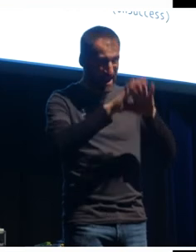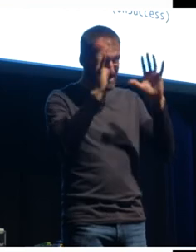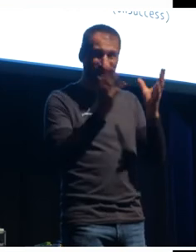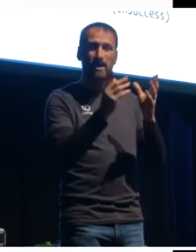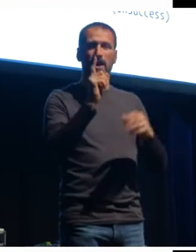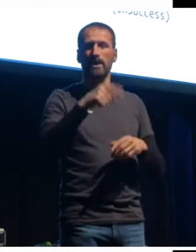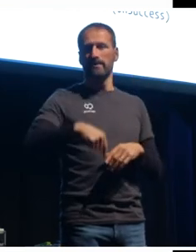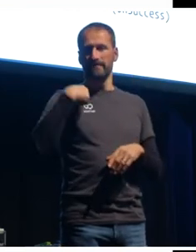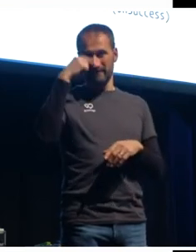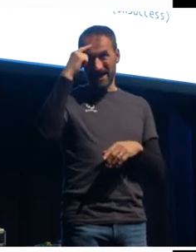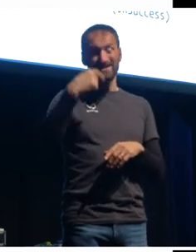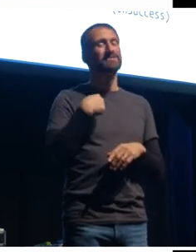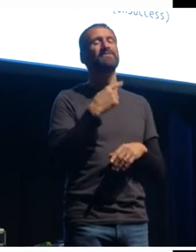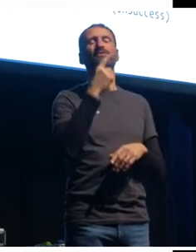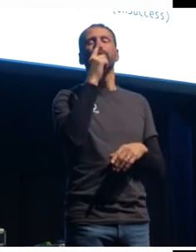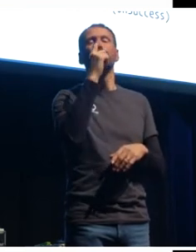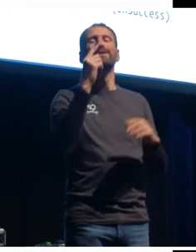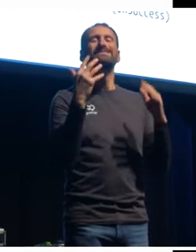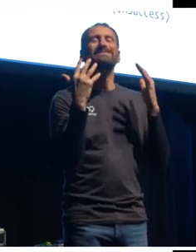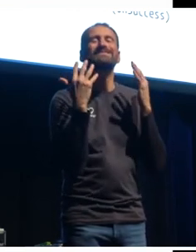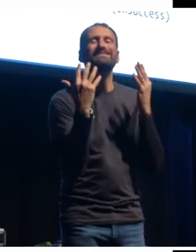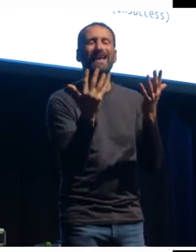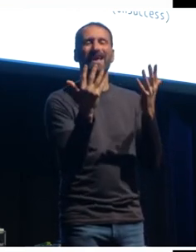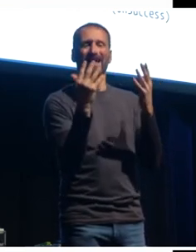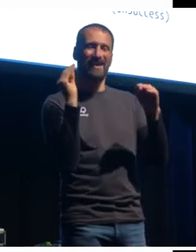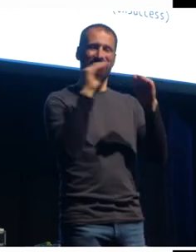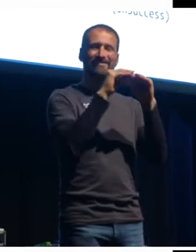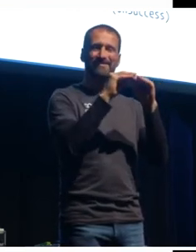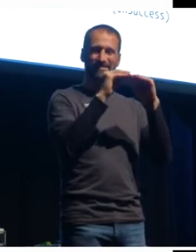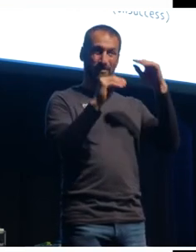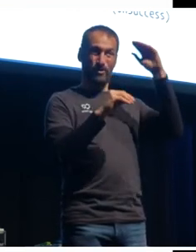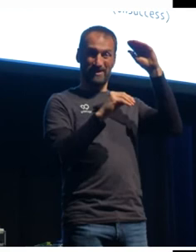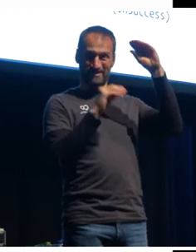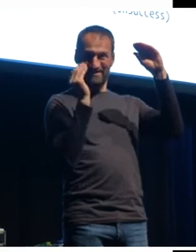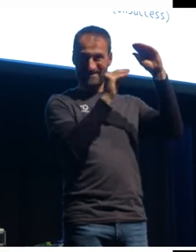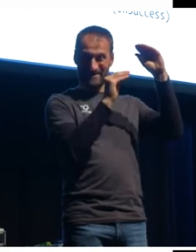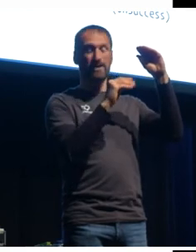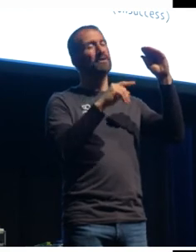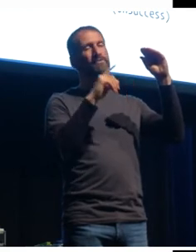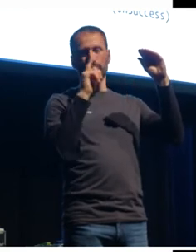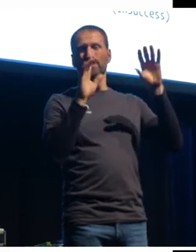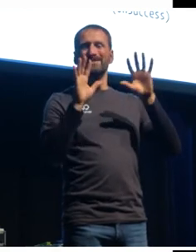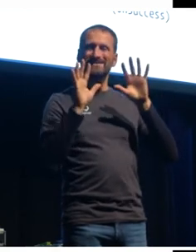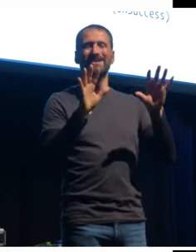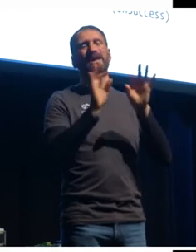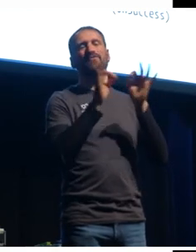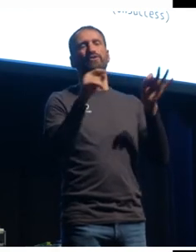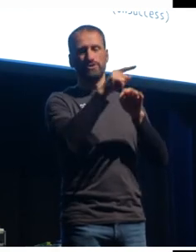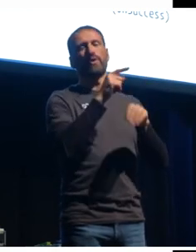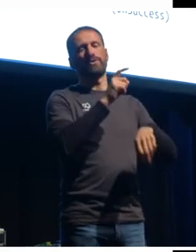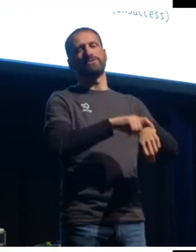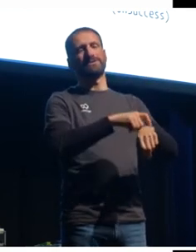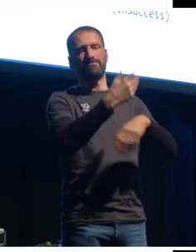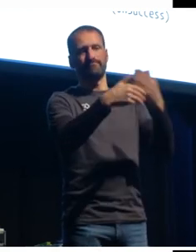because we implemented only 10 there at the top, we know that only 10 functions are going to run at a given time. So as one